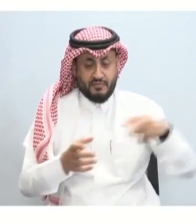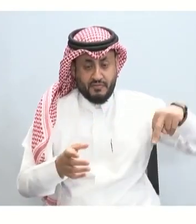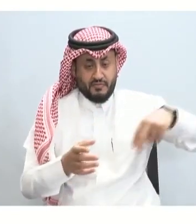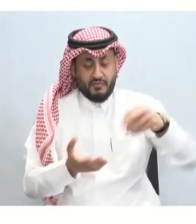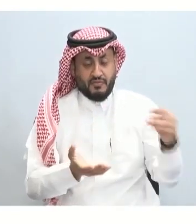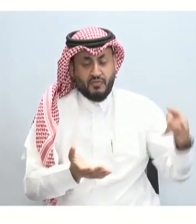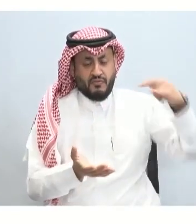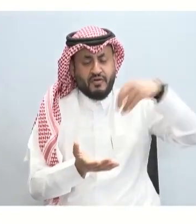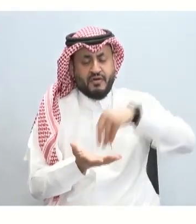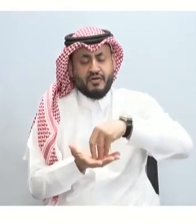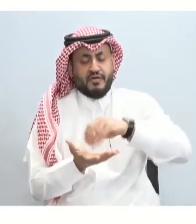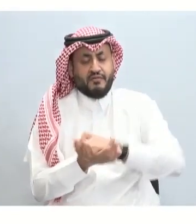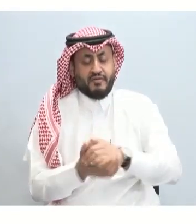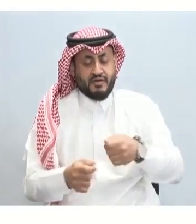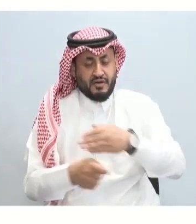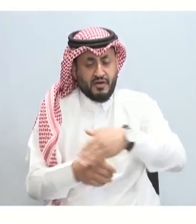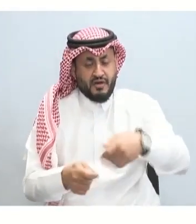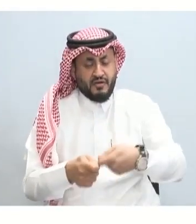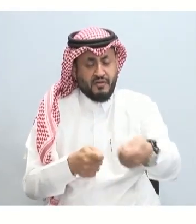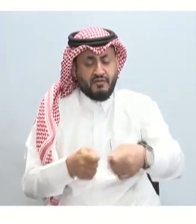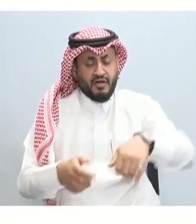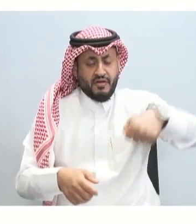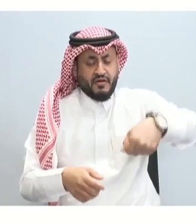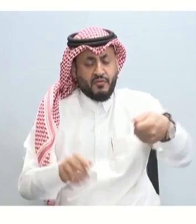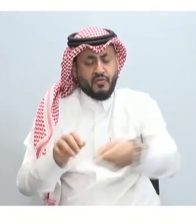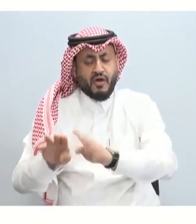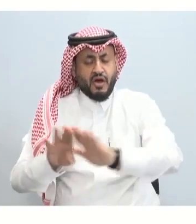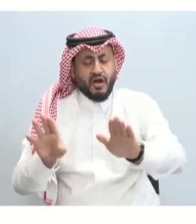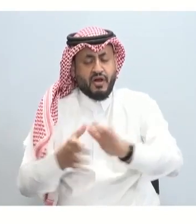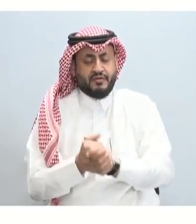an airport and you checked in all your luggage and papers and so